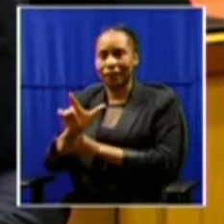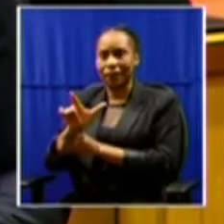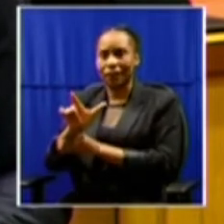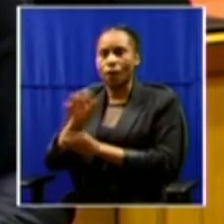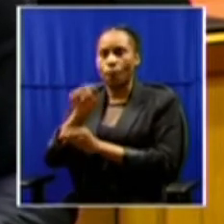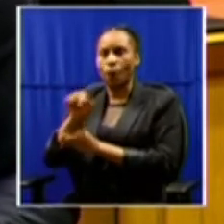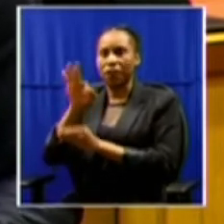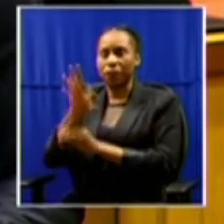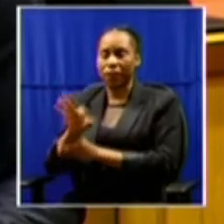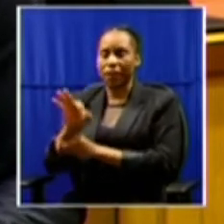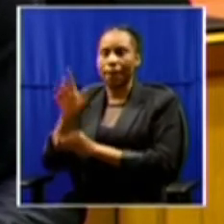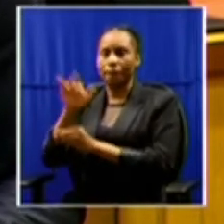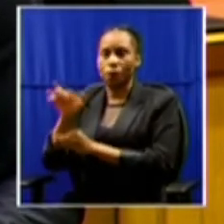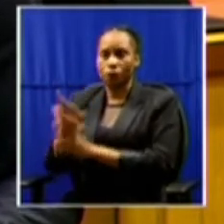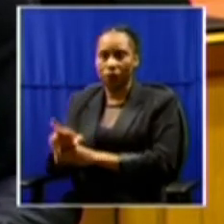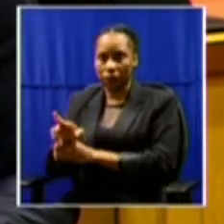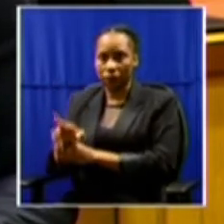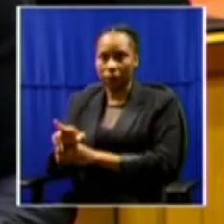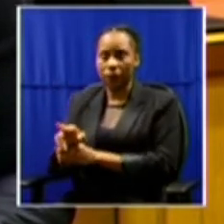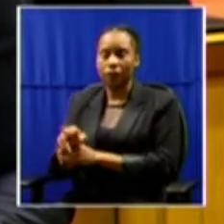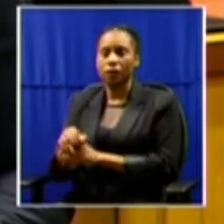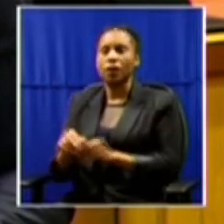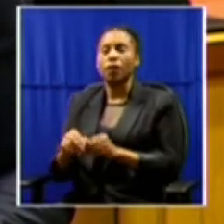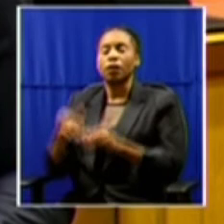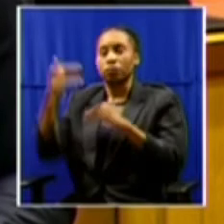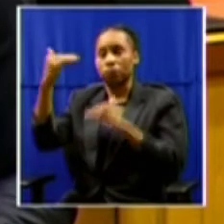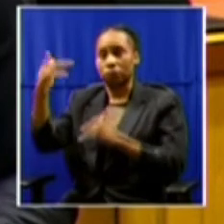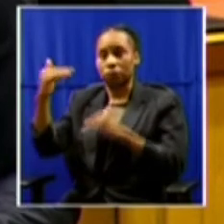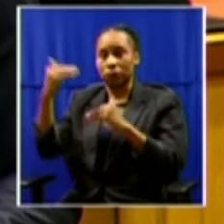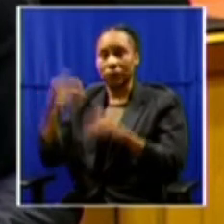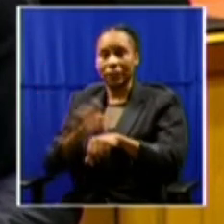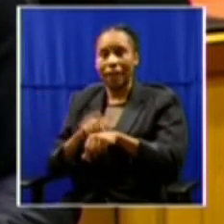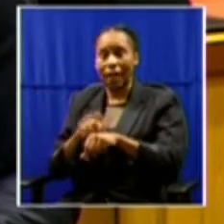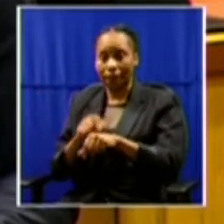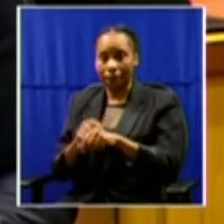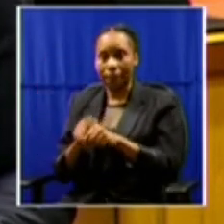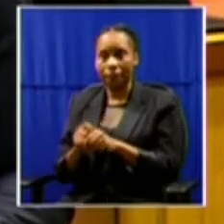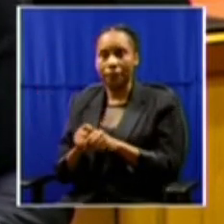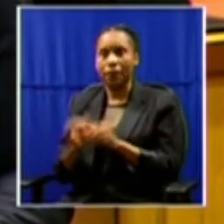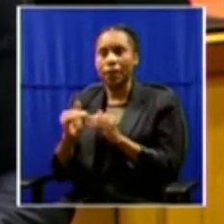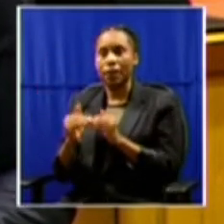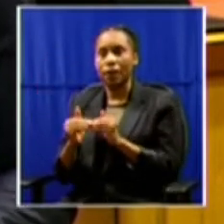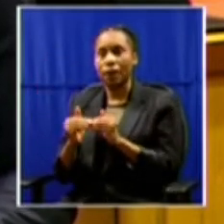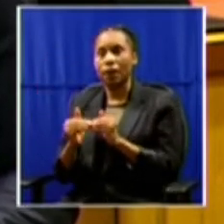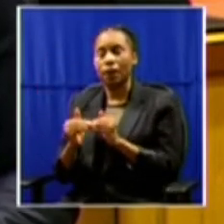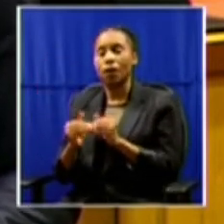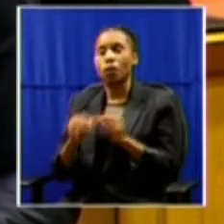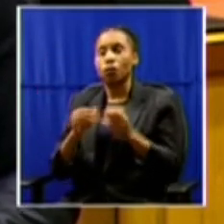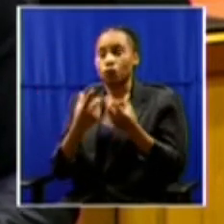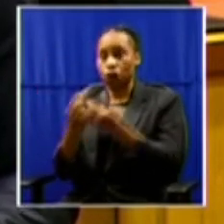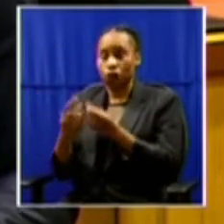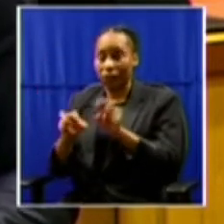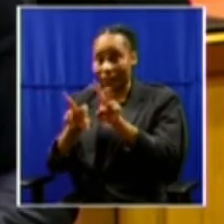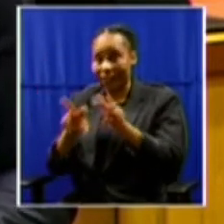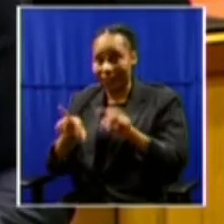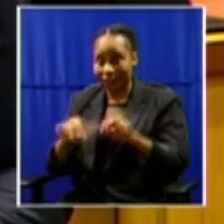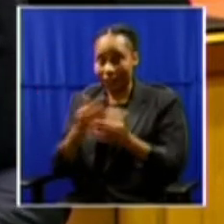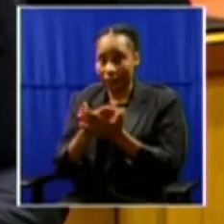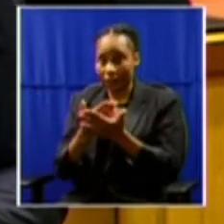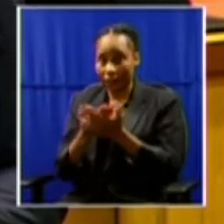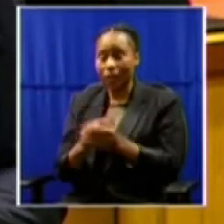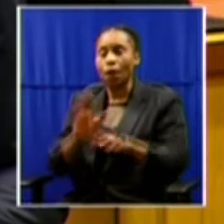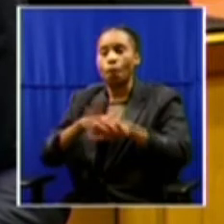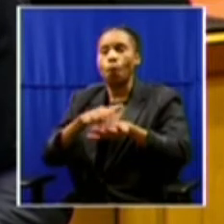377.3 million over the medium-term expenditure framework period to increase its investigating capacity. Furthermore,